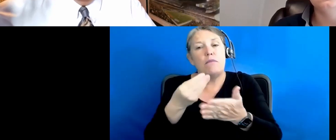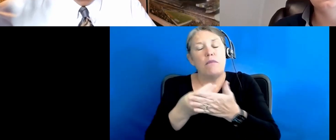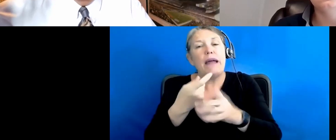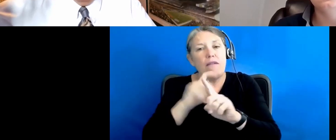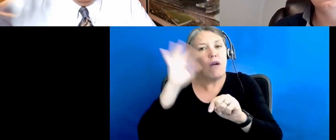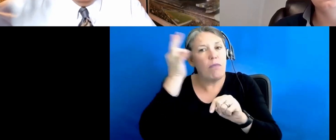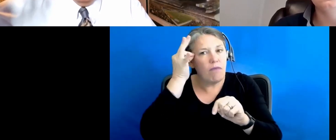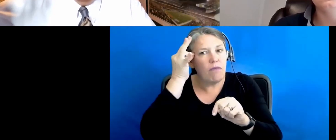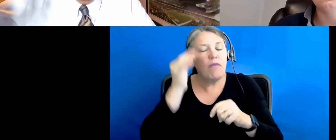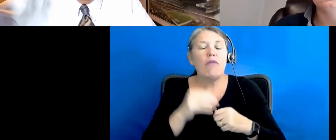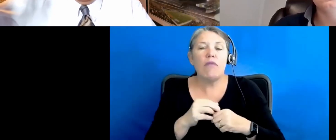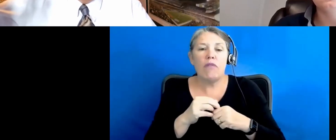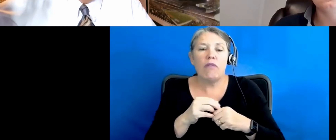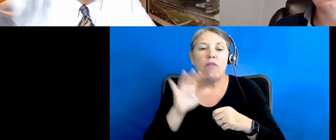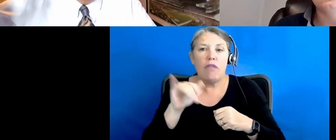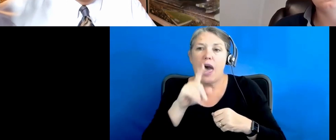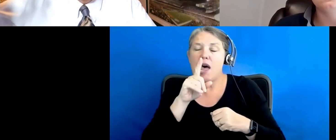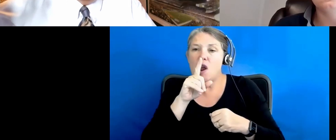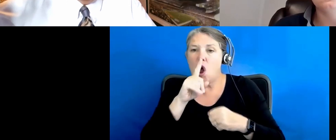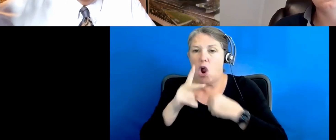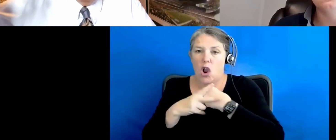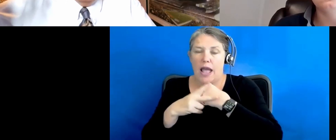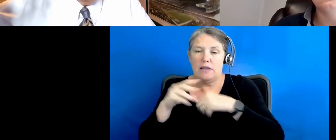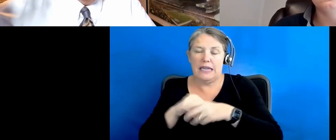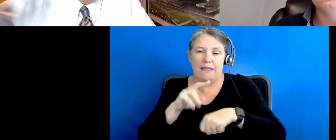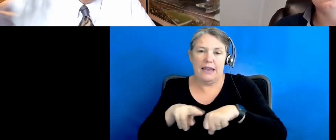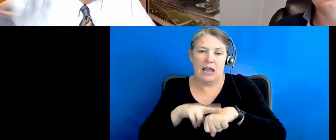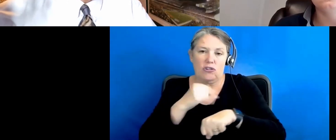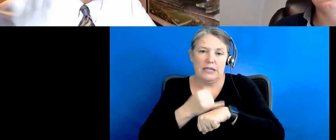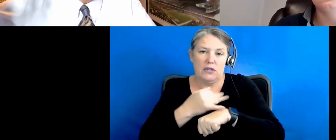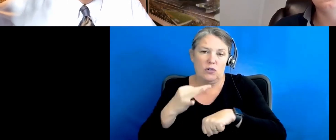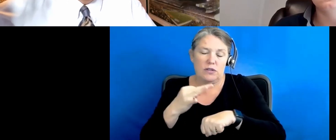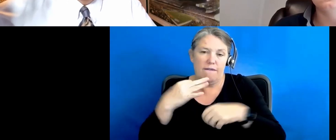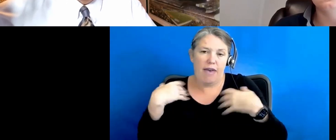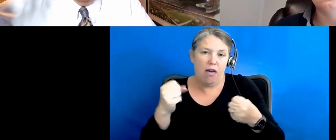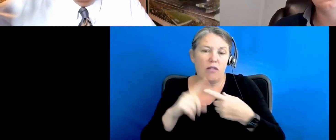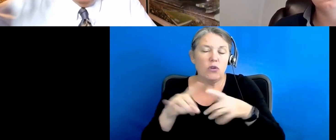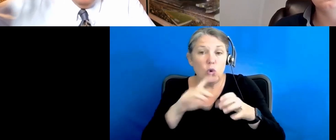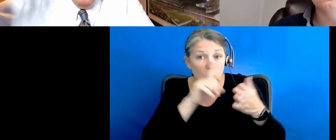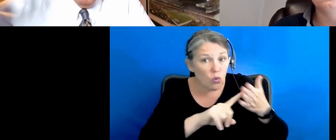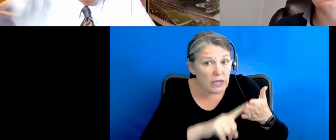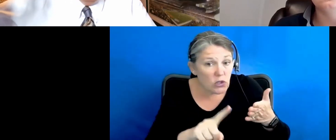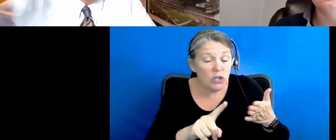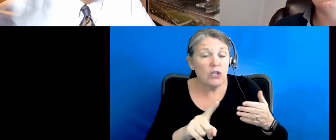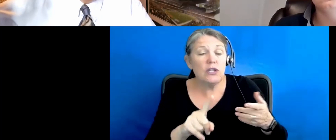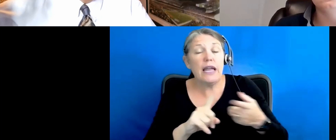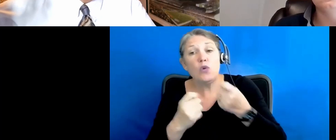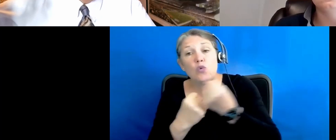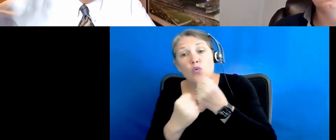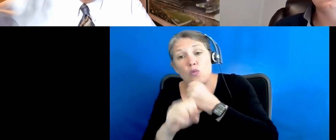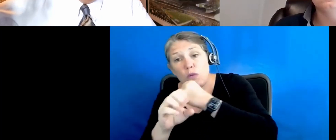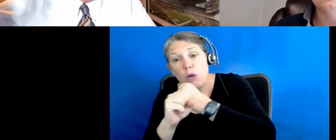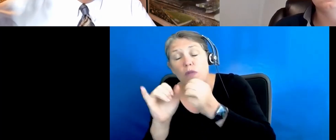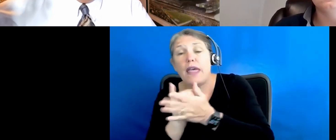dollars that are housed in the National Institutes of Health to conduct research and to promote the